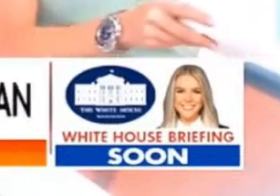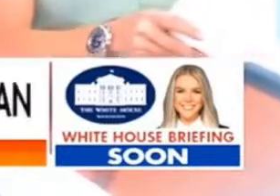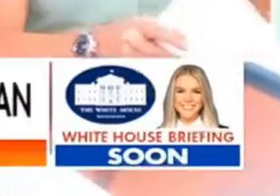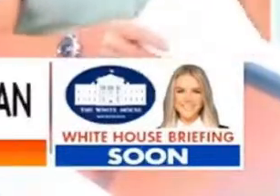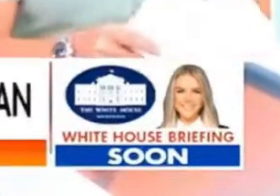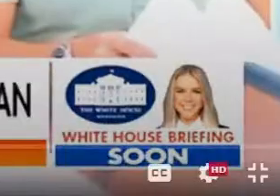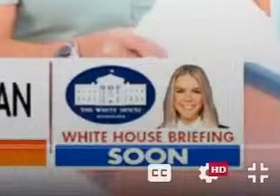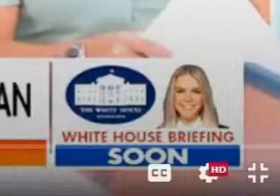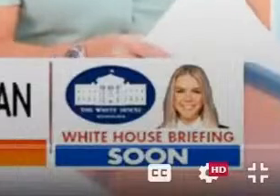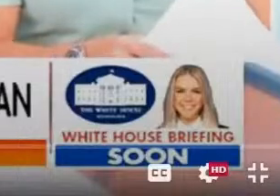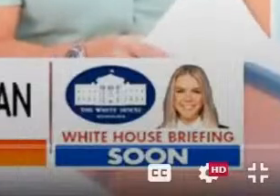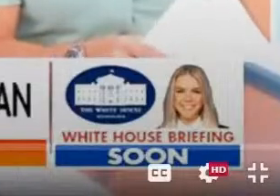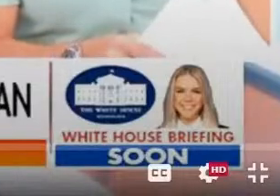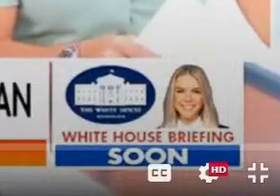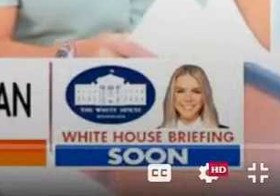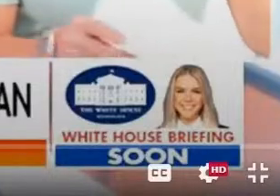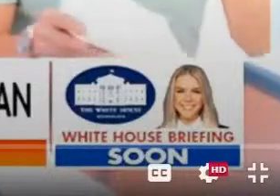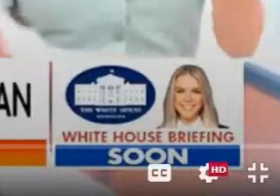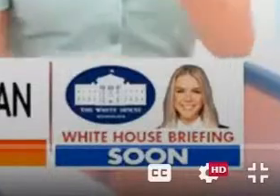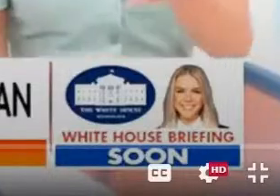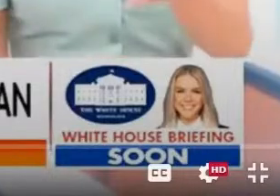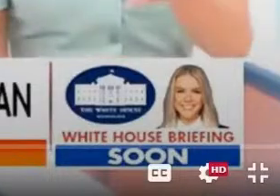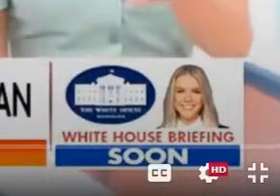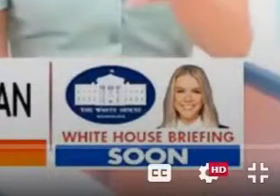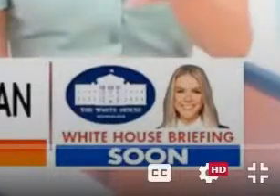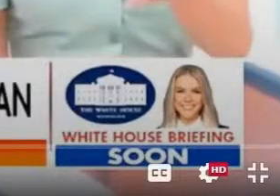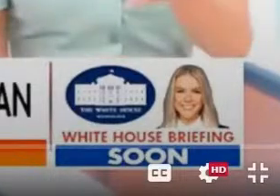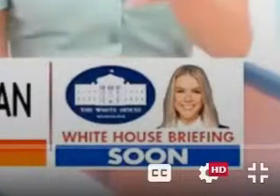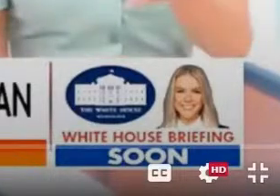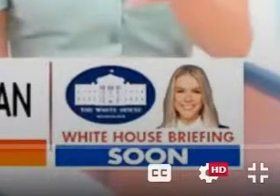someone chronic use of this over time, it's likely going.